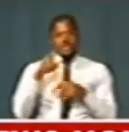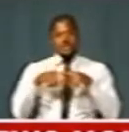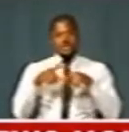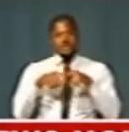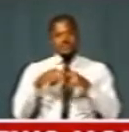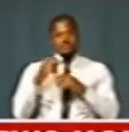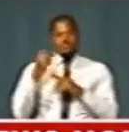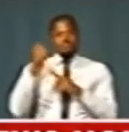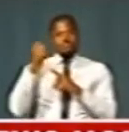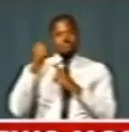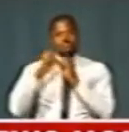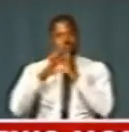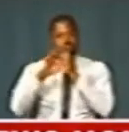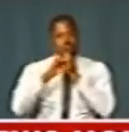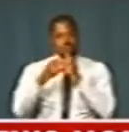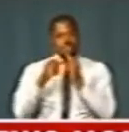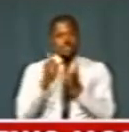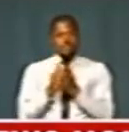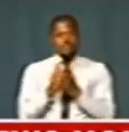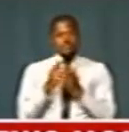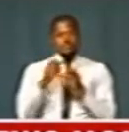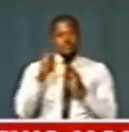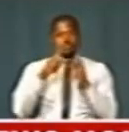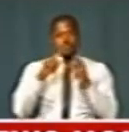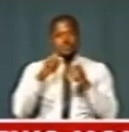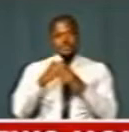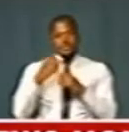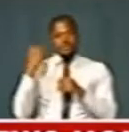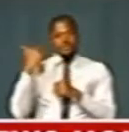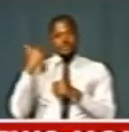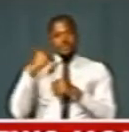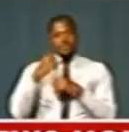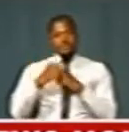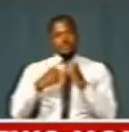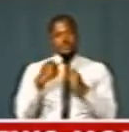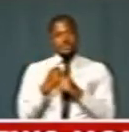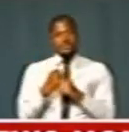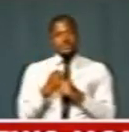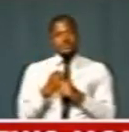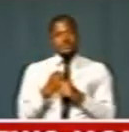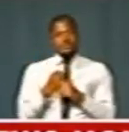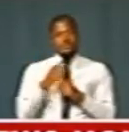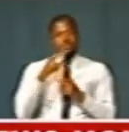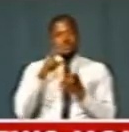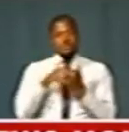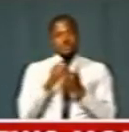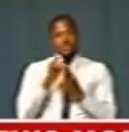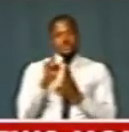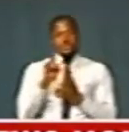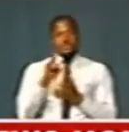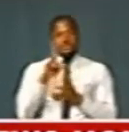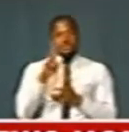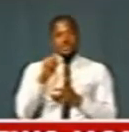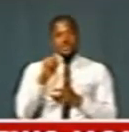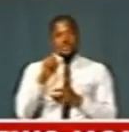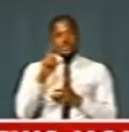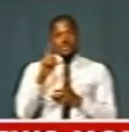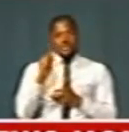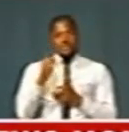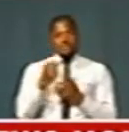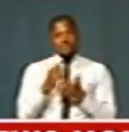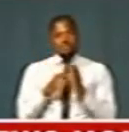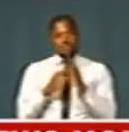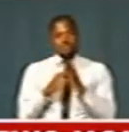HIV/AIDS campaign to sustain the gains made over the years against the epidemic. The 2018 UNAIDS statistics